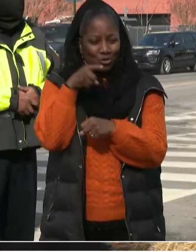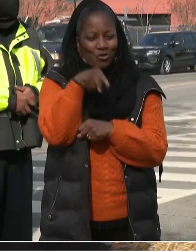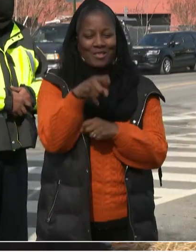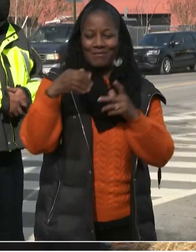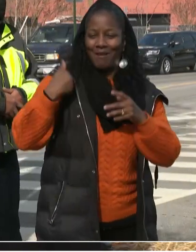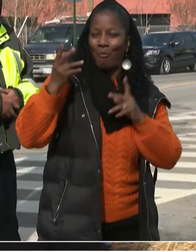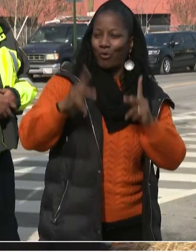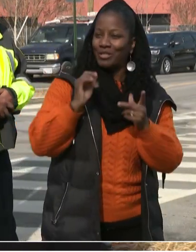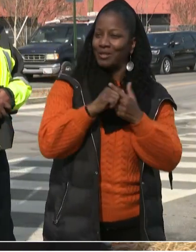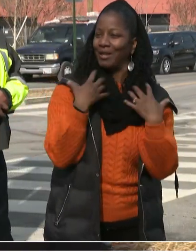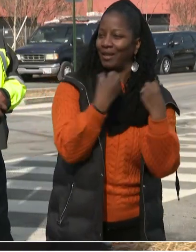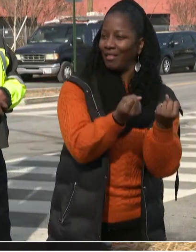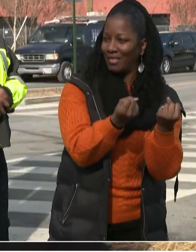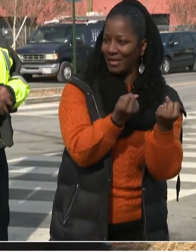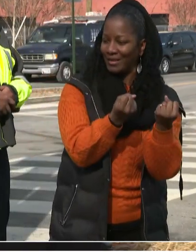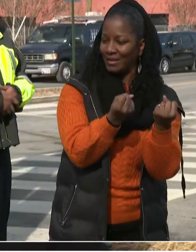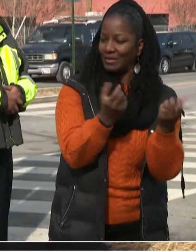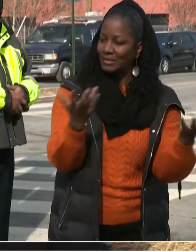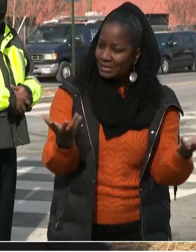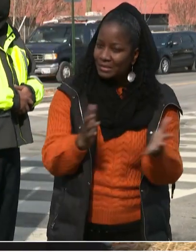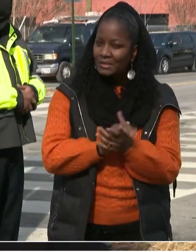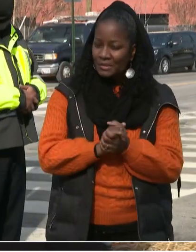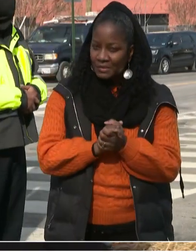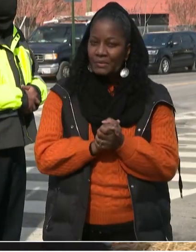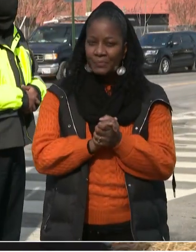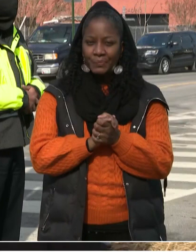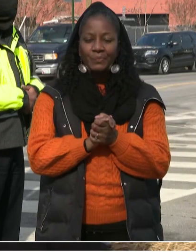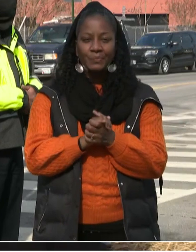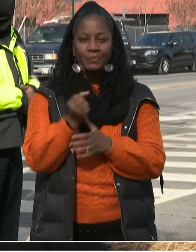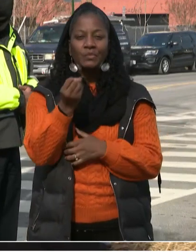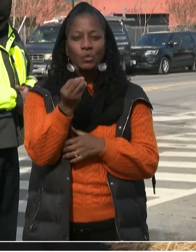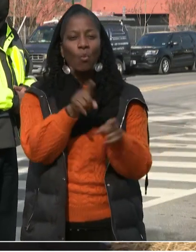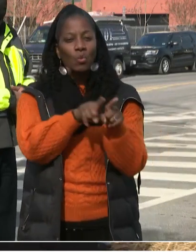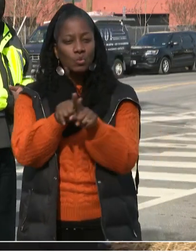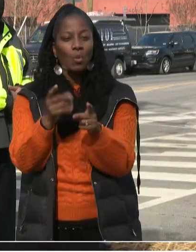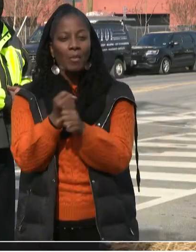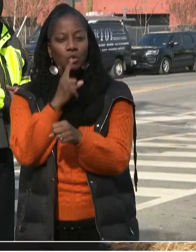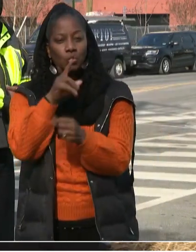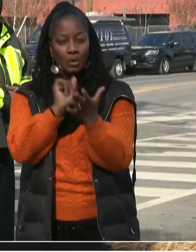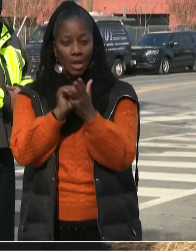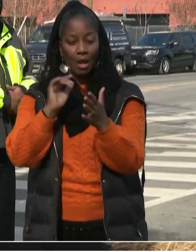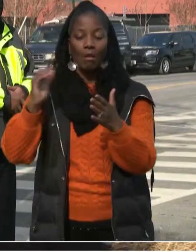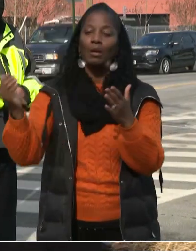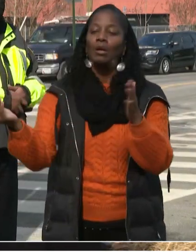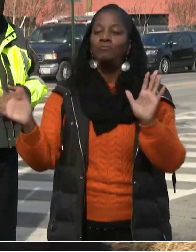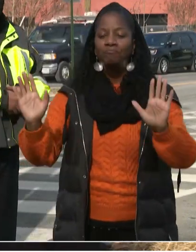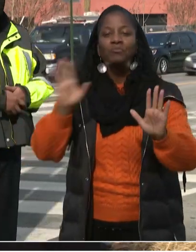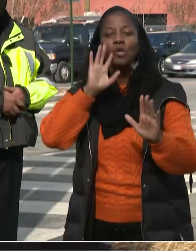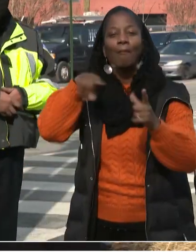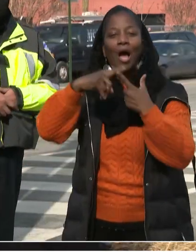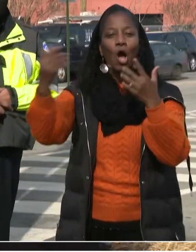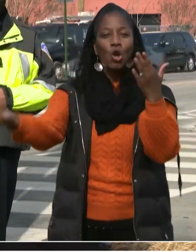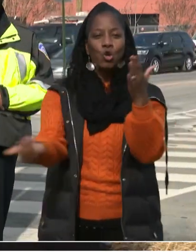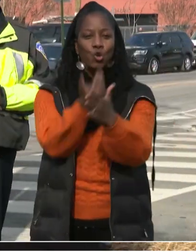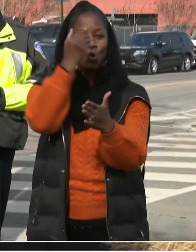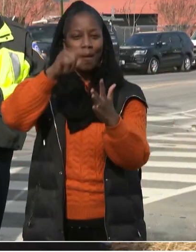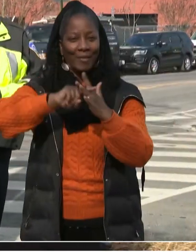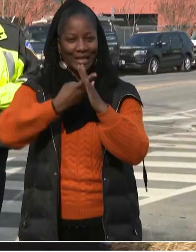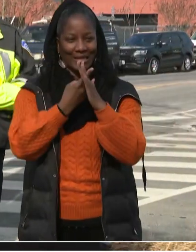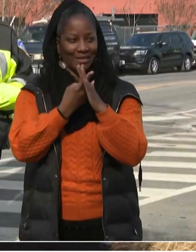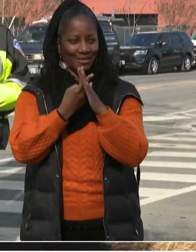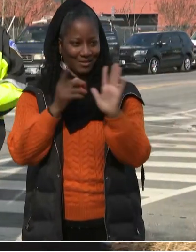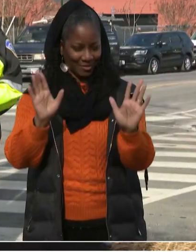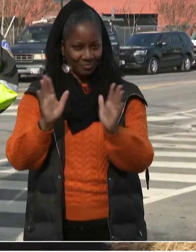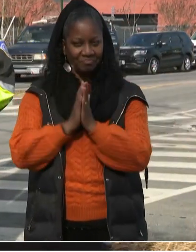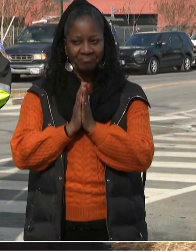is rehabilitated. Now, we should also point out New Beginnings. You know what New Beginnings is? It's